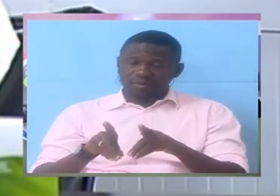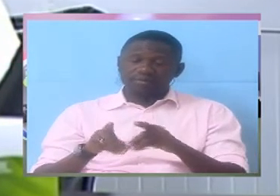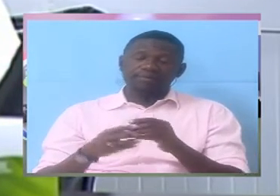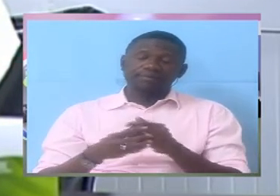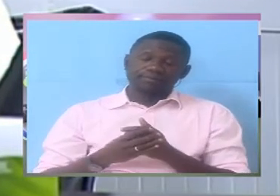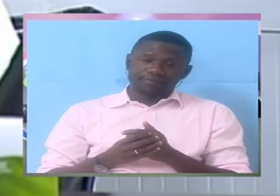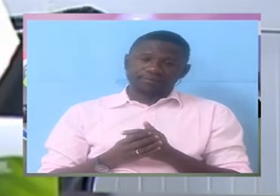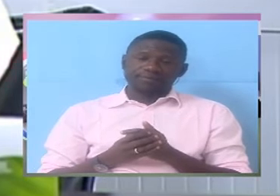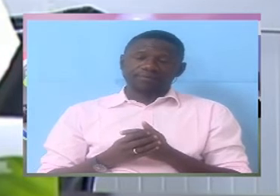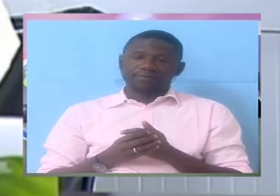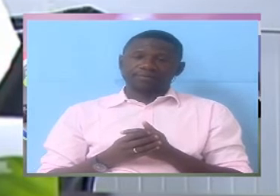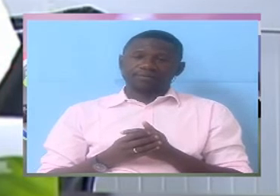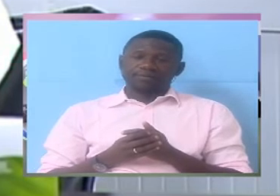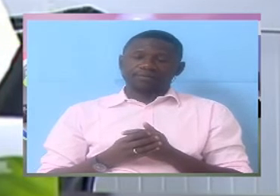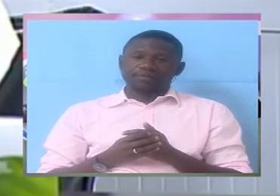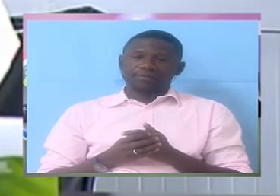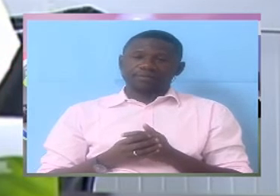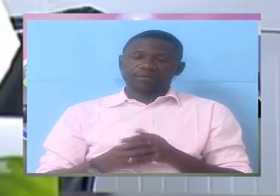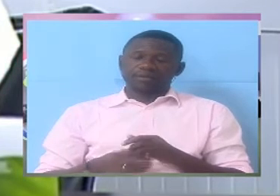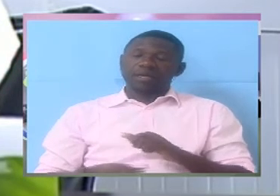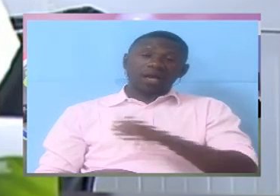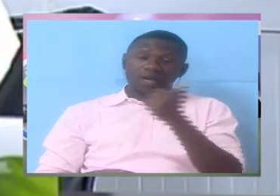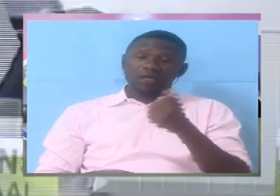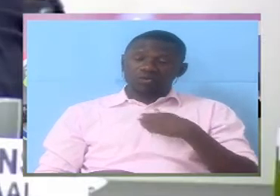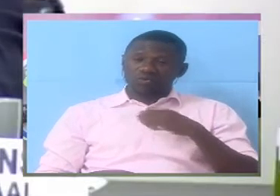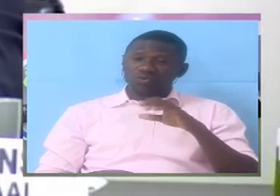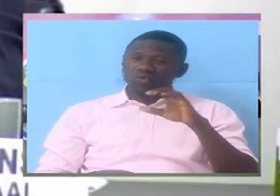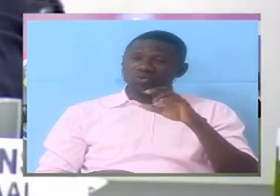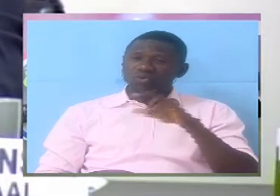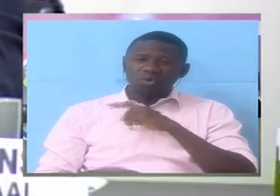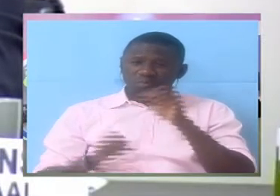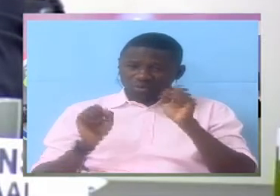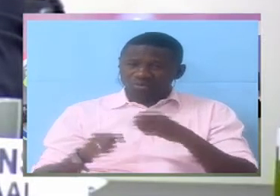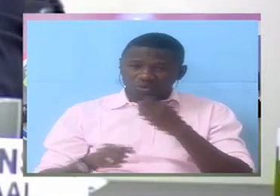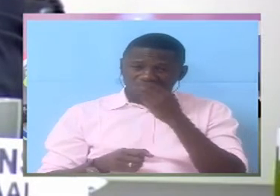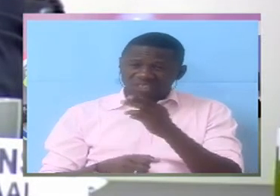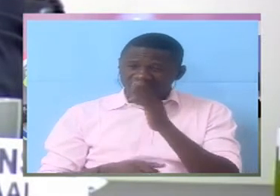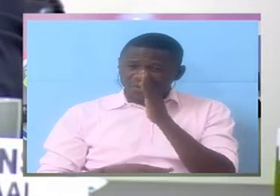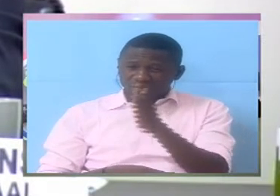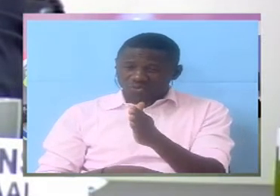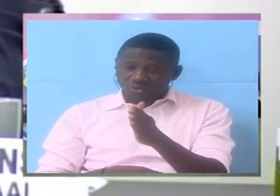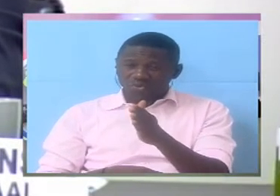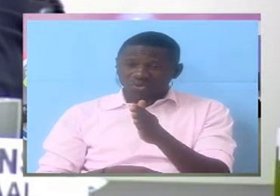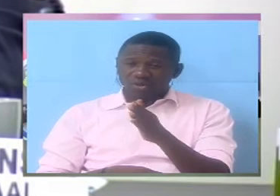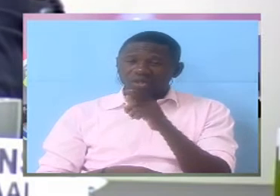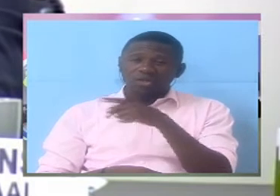jele. And you can say for certain